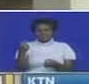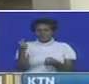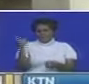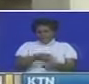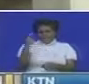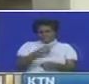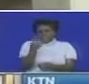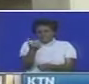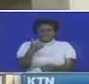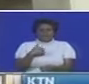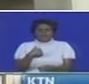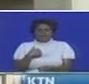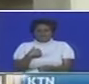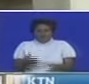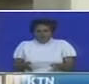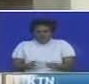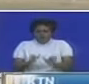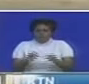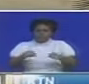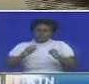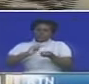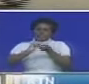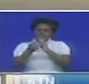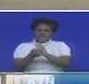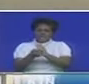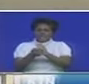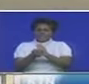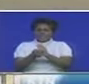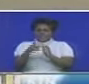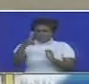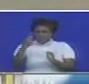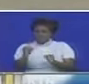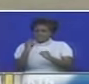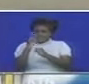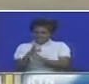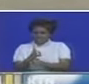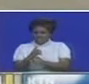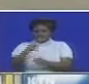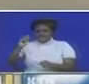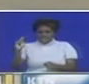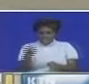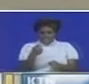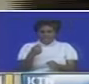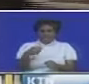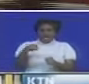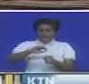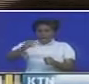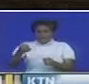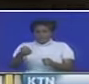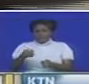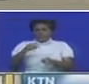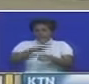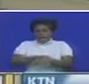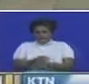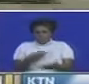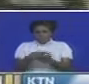The face of Outer Ring Road is about to change. Late in 2013, the Kenya Urban Roads Authority secured funding from the World